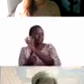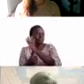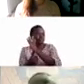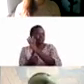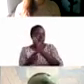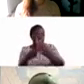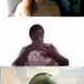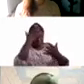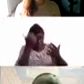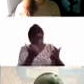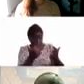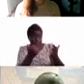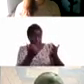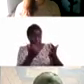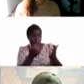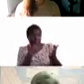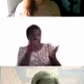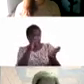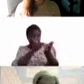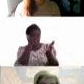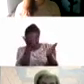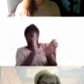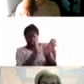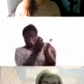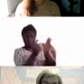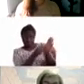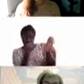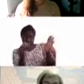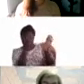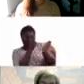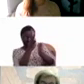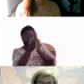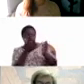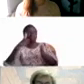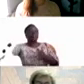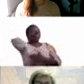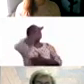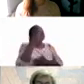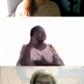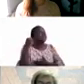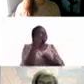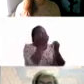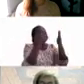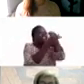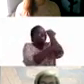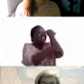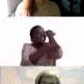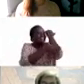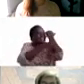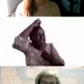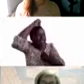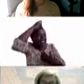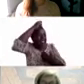works in sexual and reproductive health services, so that they can communicate